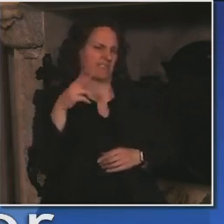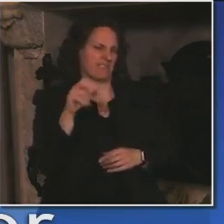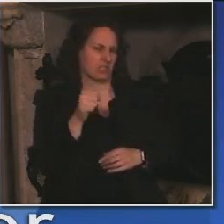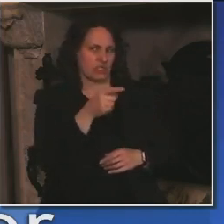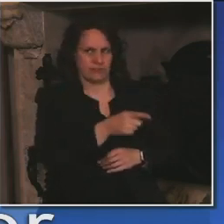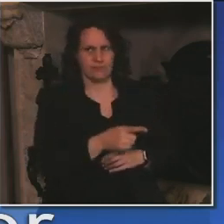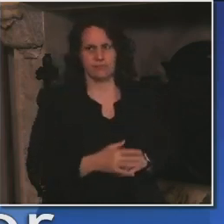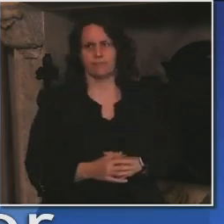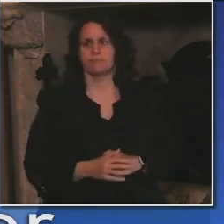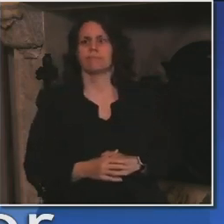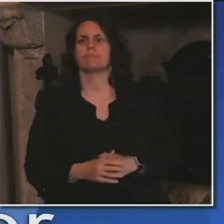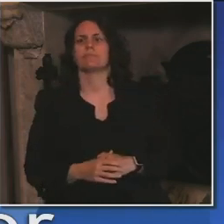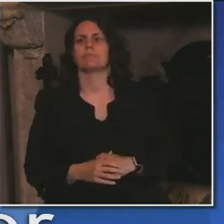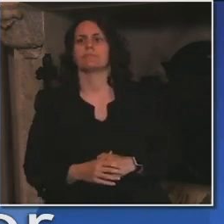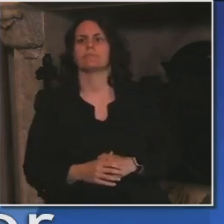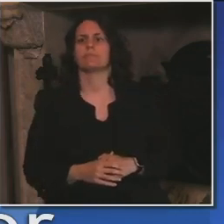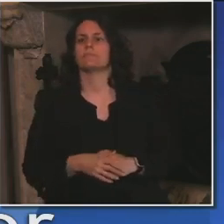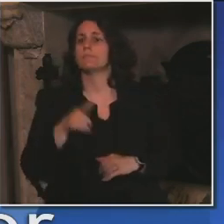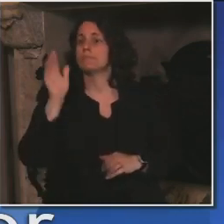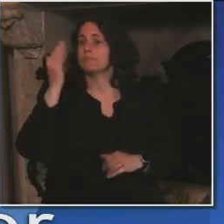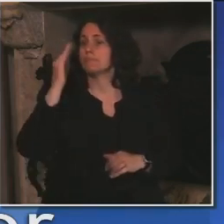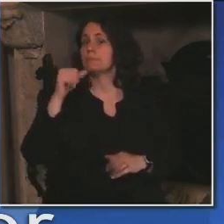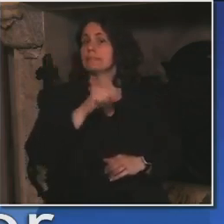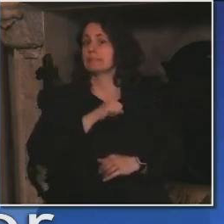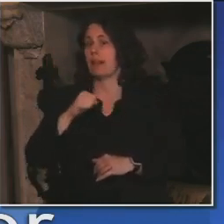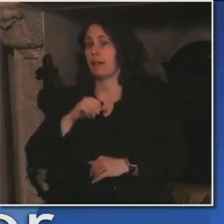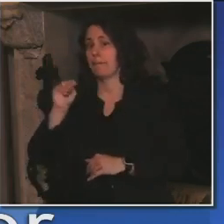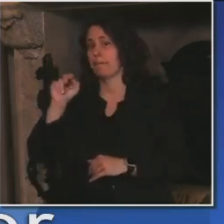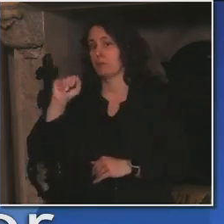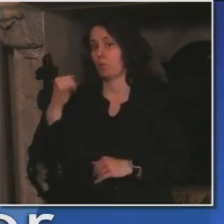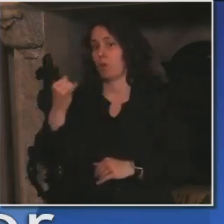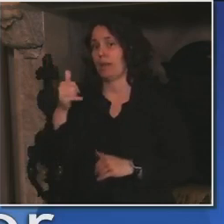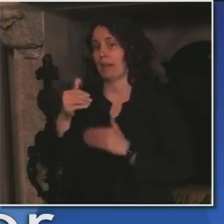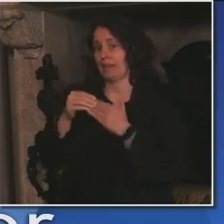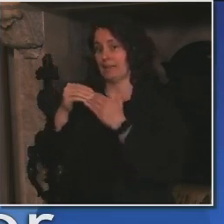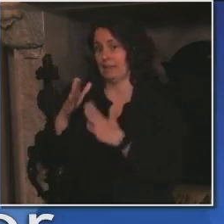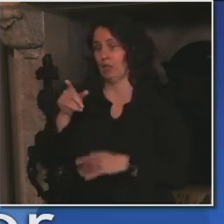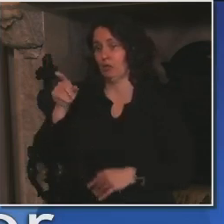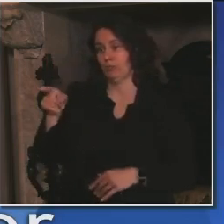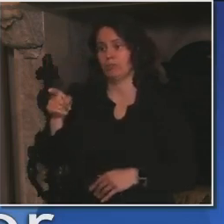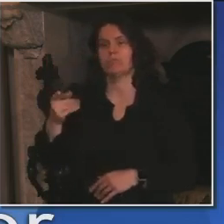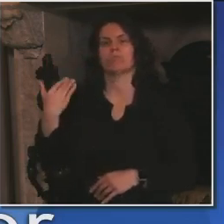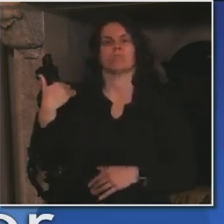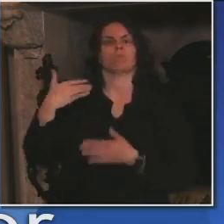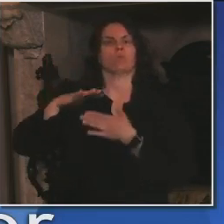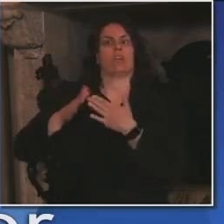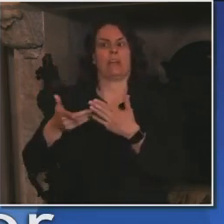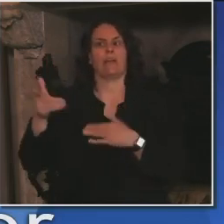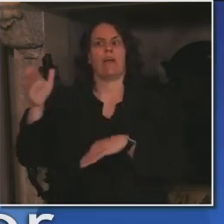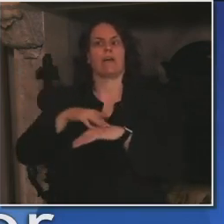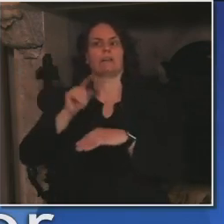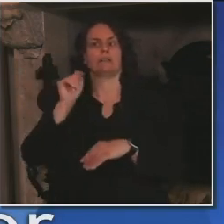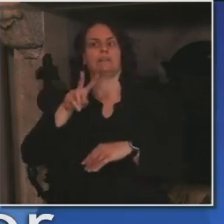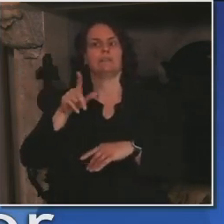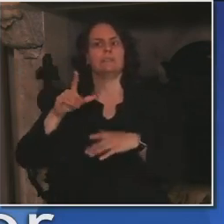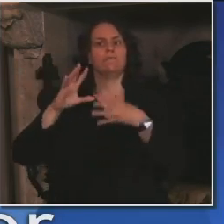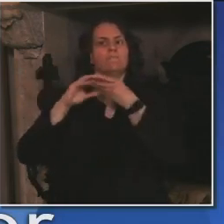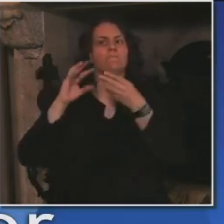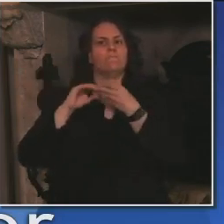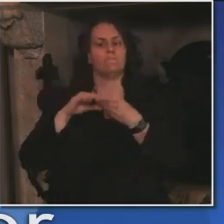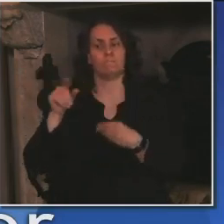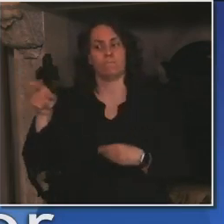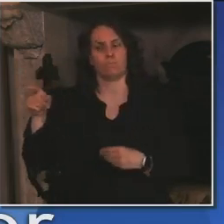was on WISN up front this weekend, and he said that he would like you to testify before the Senate Health Committee. Would you be